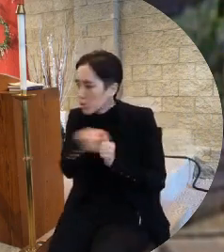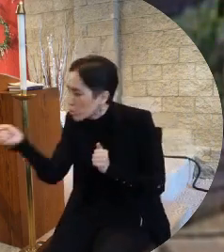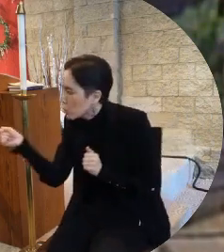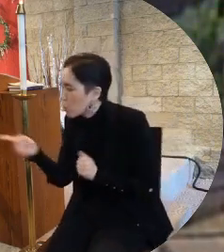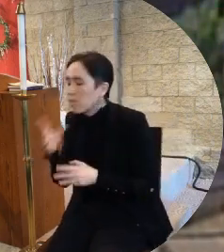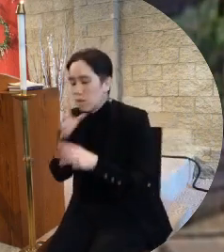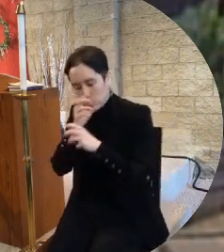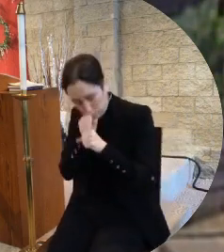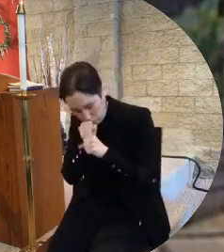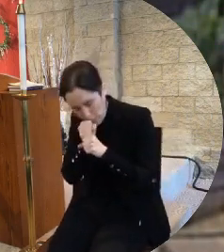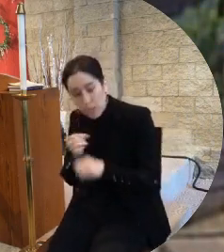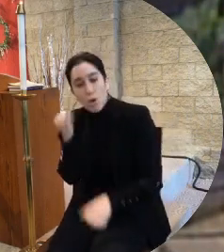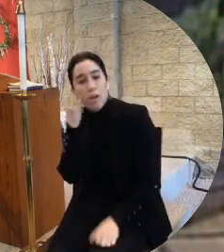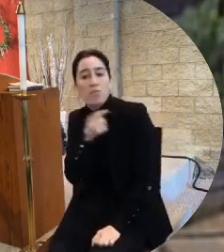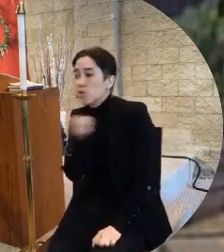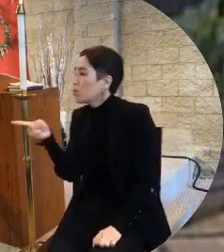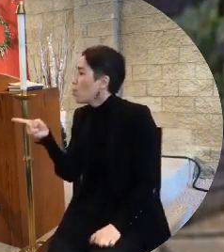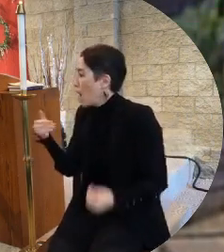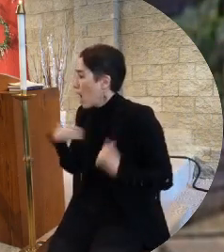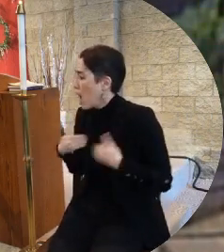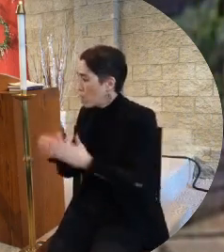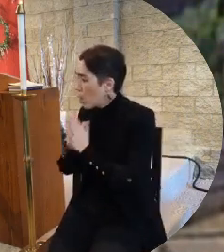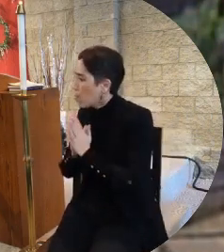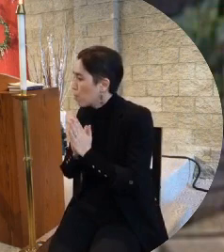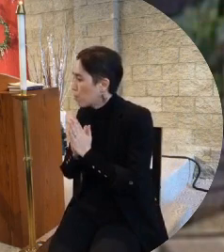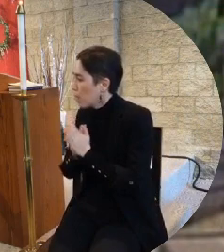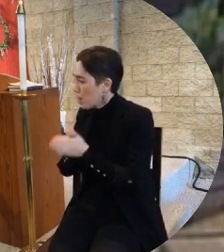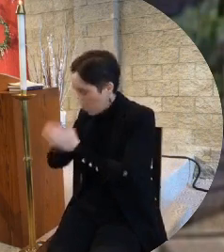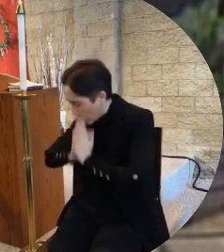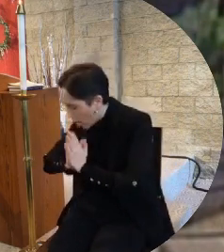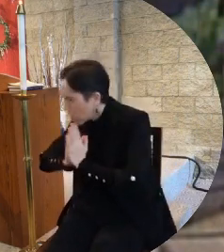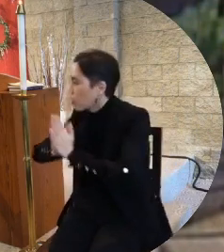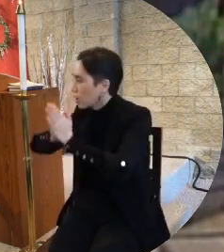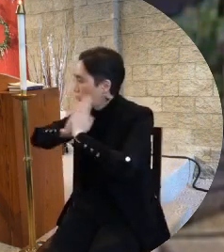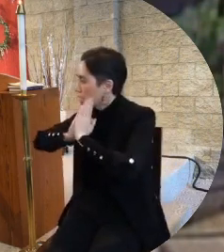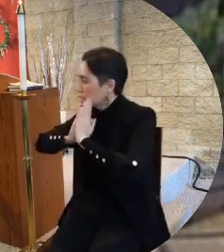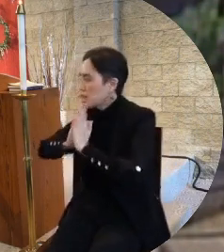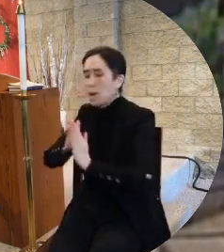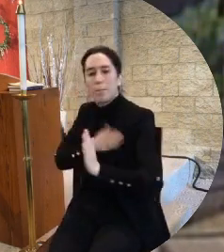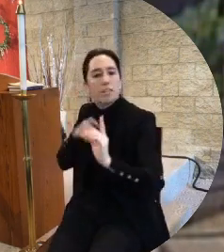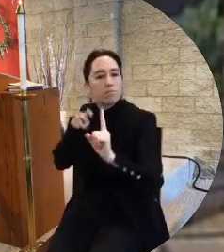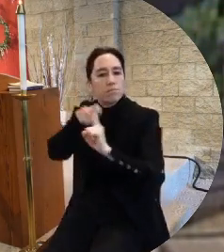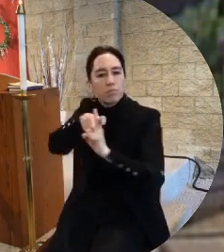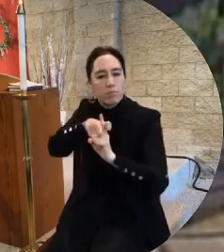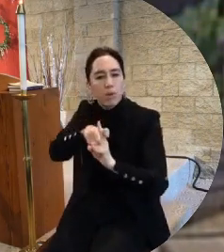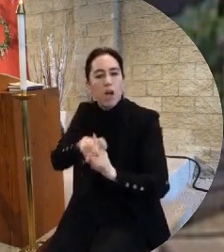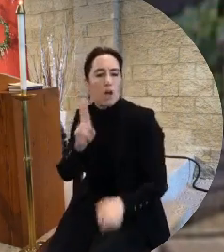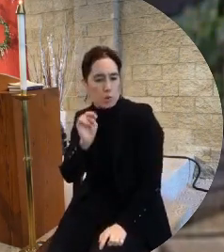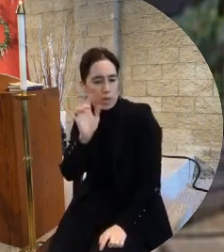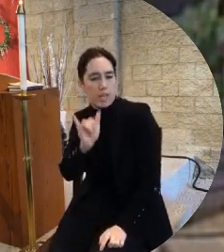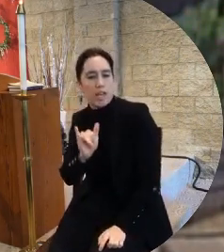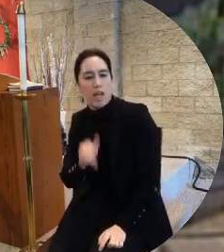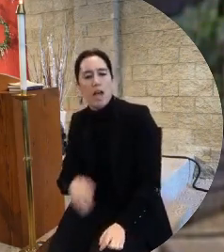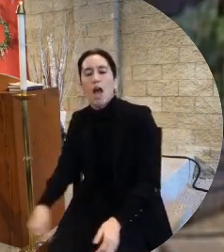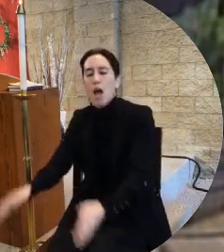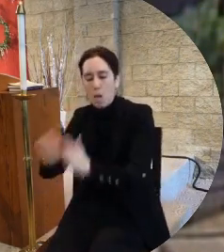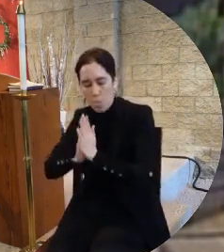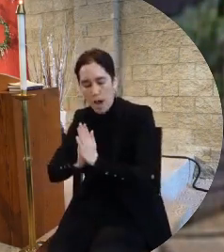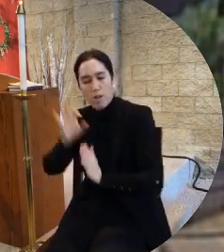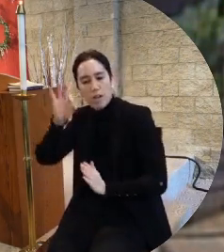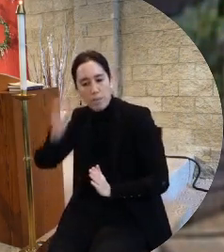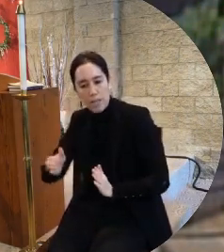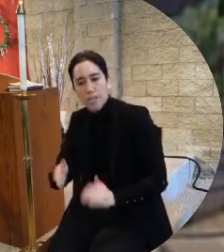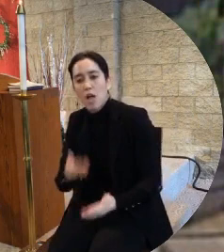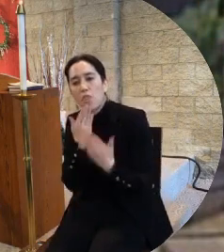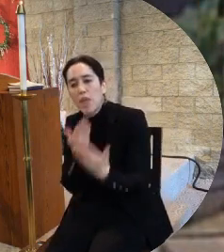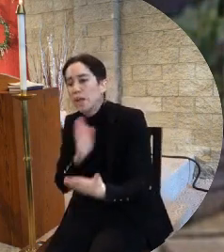if you have a prayer request, by all means, seek out a Unity Prayer Chaplain. Thank you. Thank you for your service. And you may be